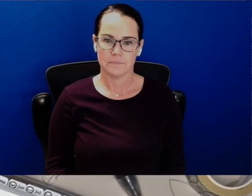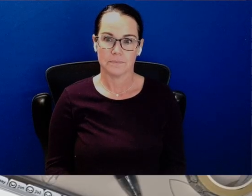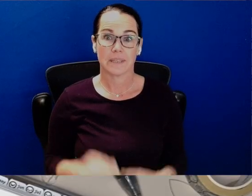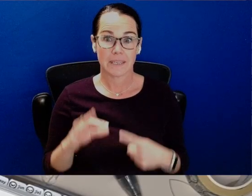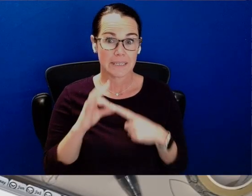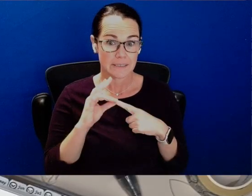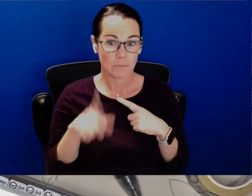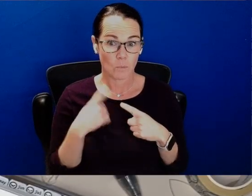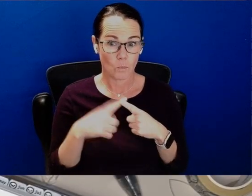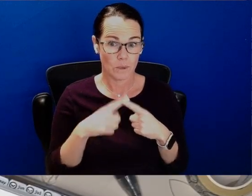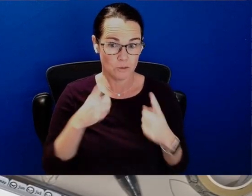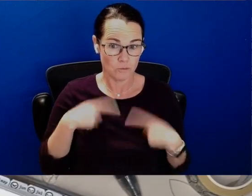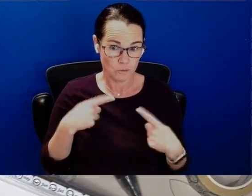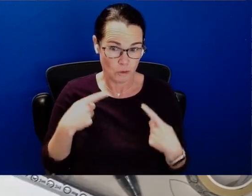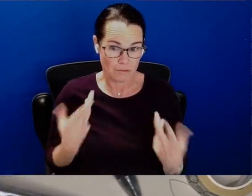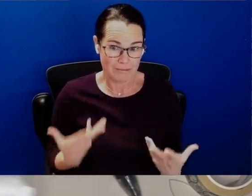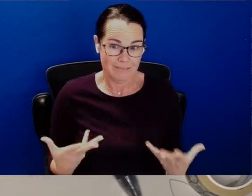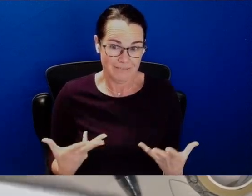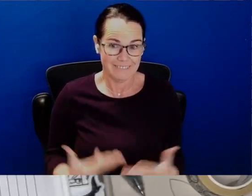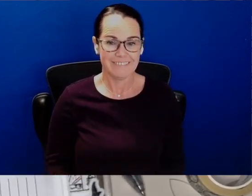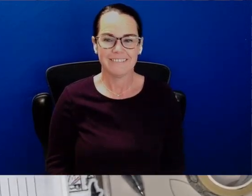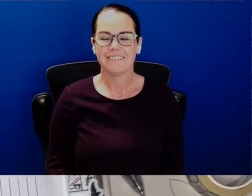Except when you're struggle bussing.